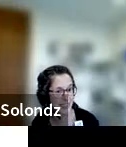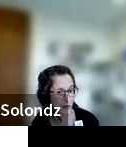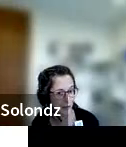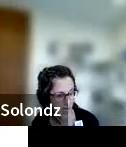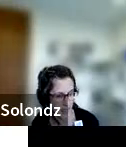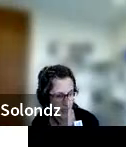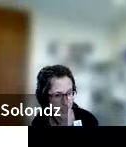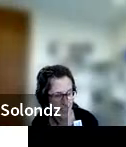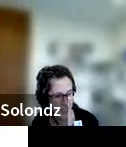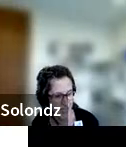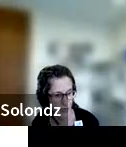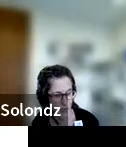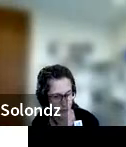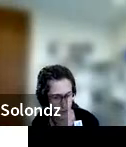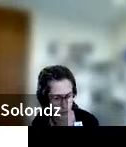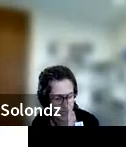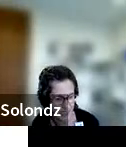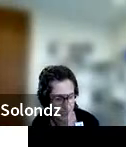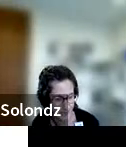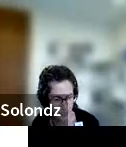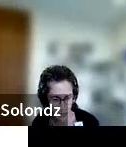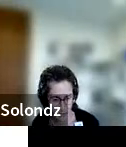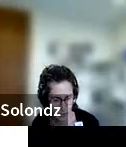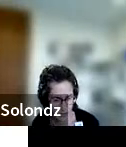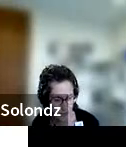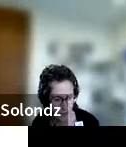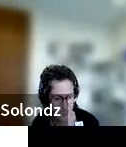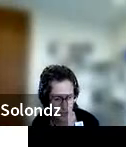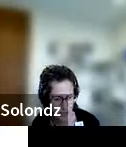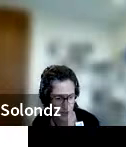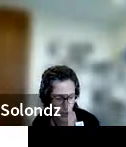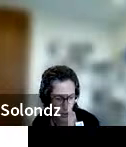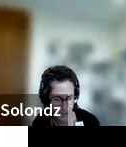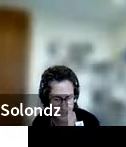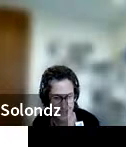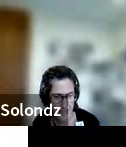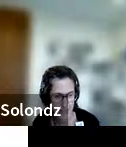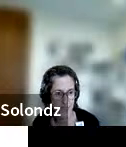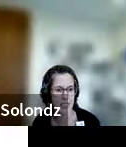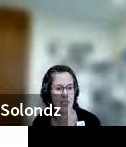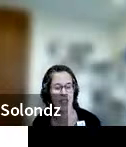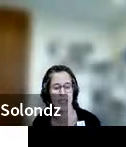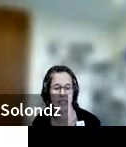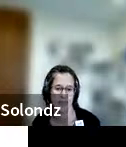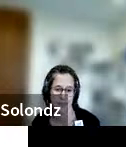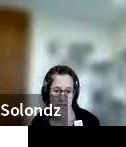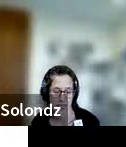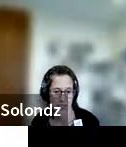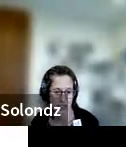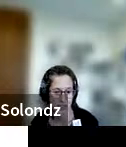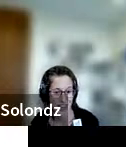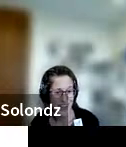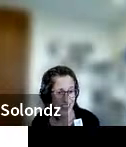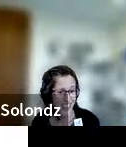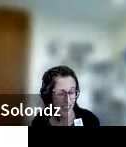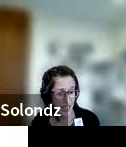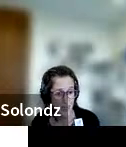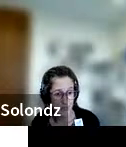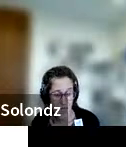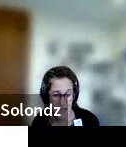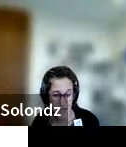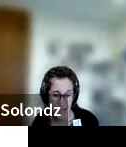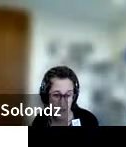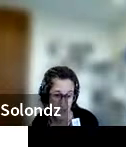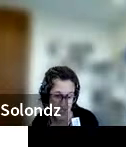surveys with 10 different families and then reviewed the information and coded it. She found